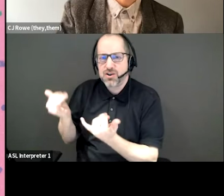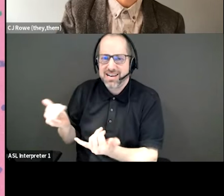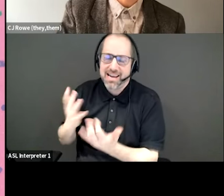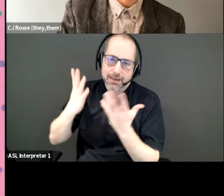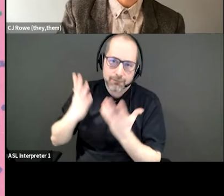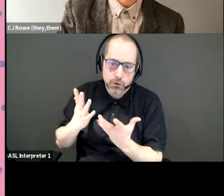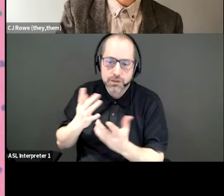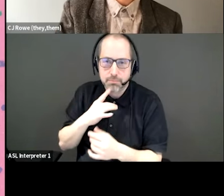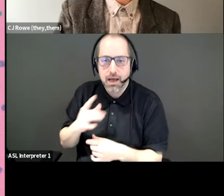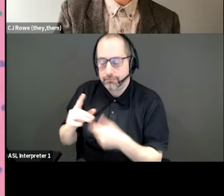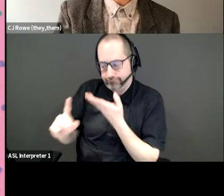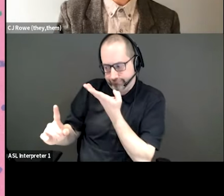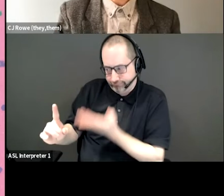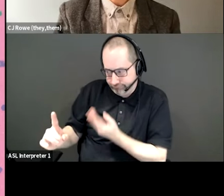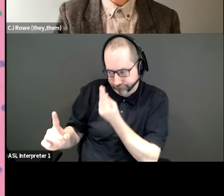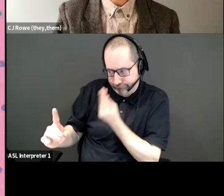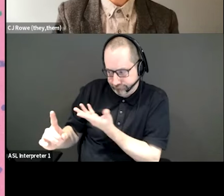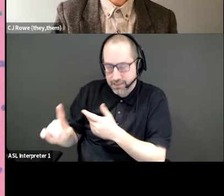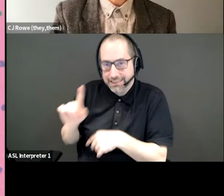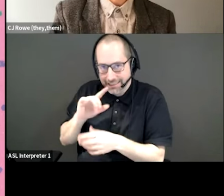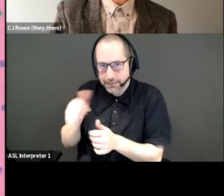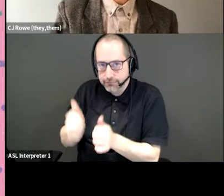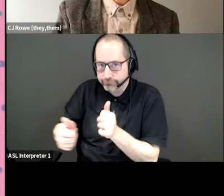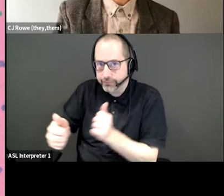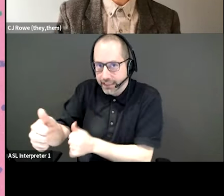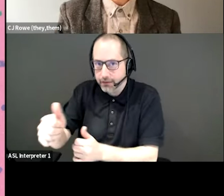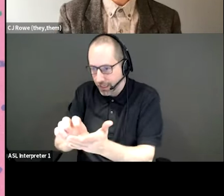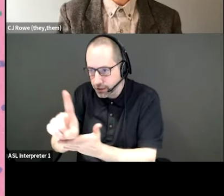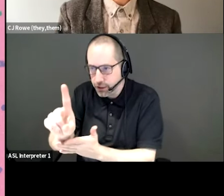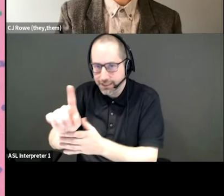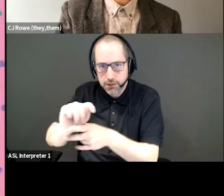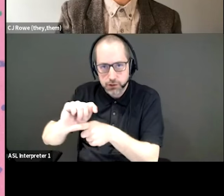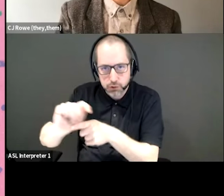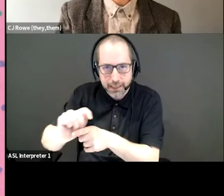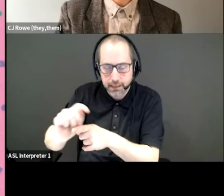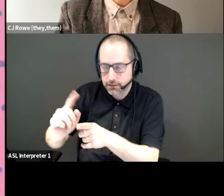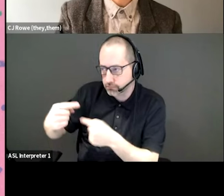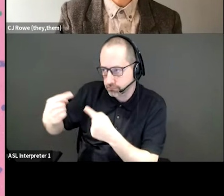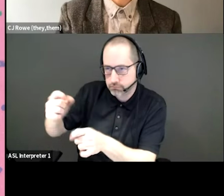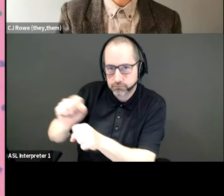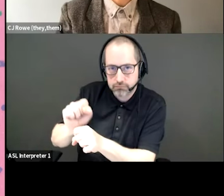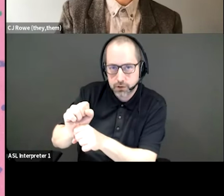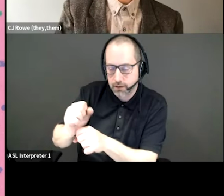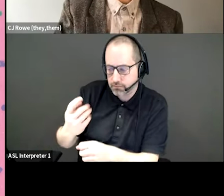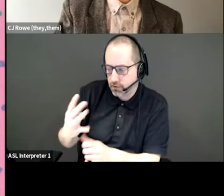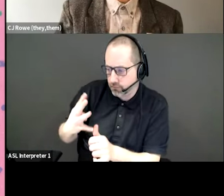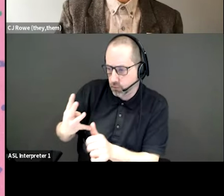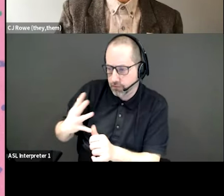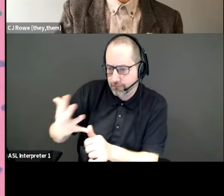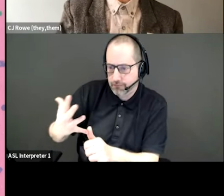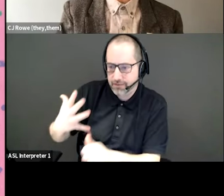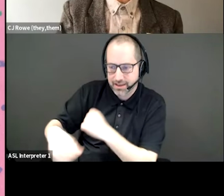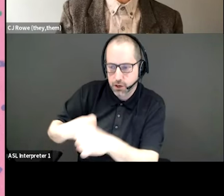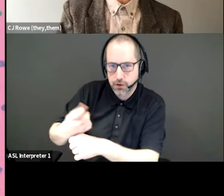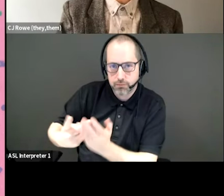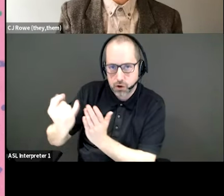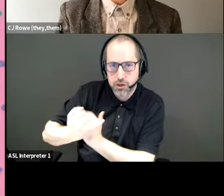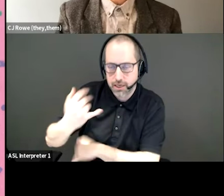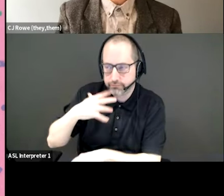the education and training work in the years 4 and 5 of the project. We also